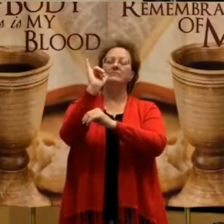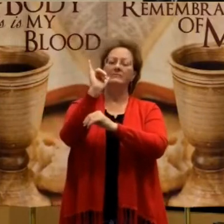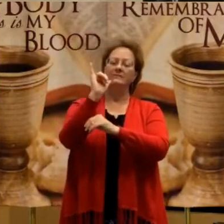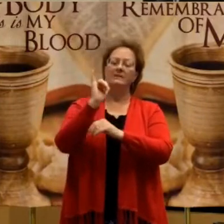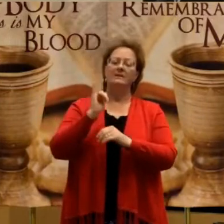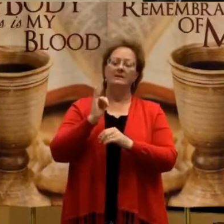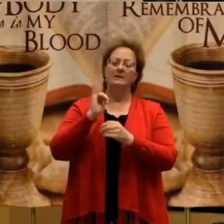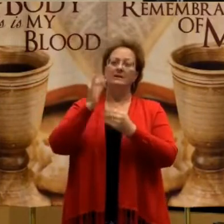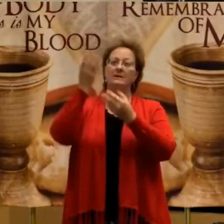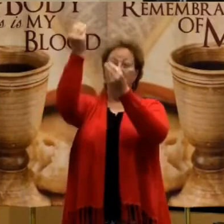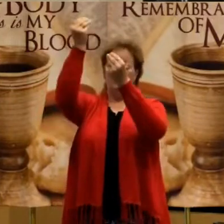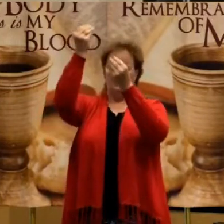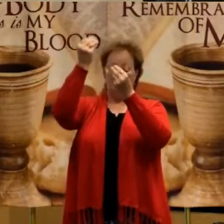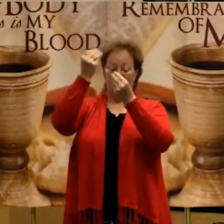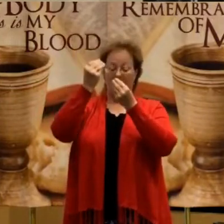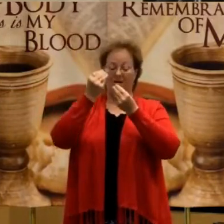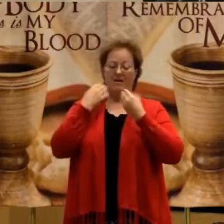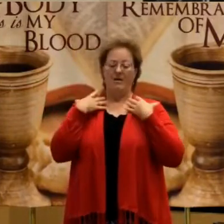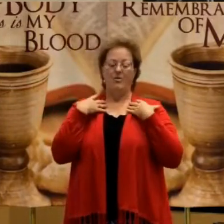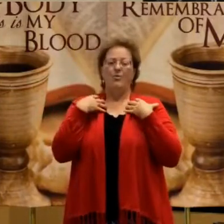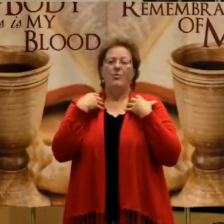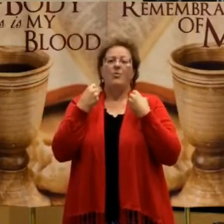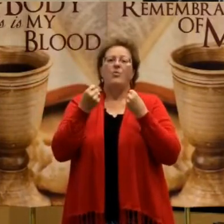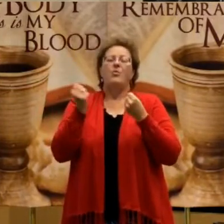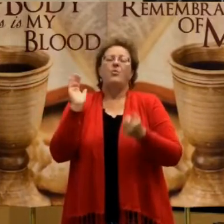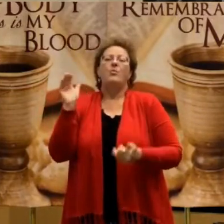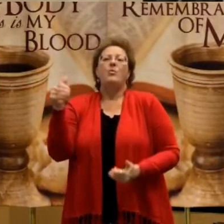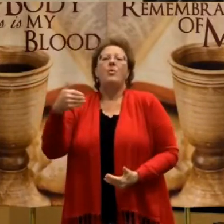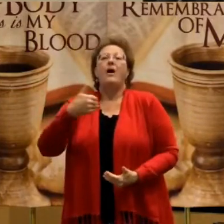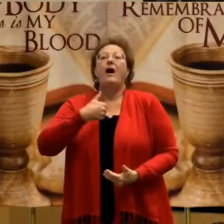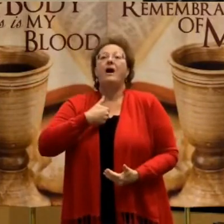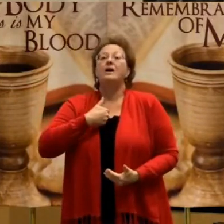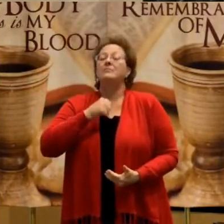bring healing to my soul.